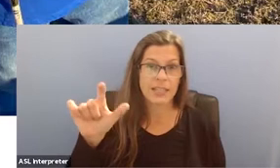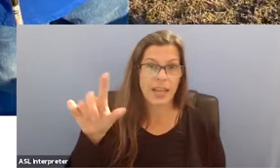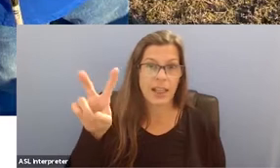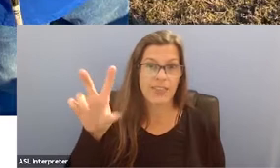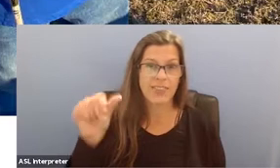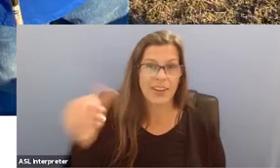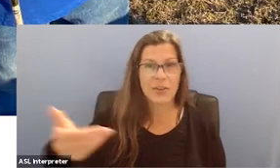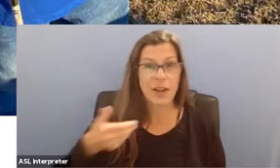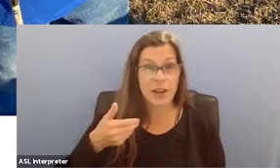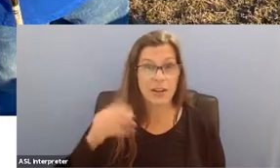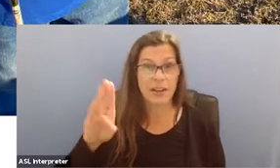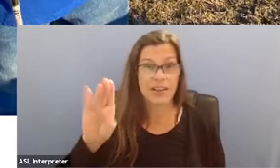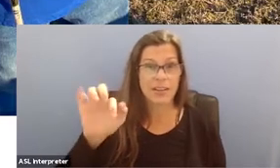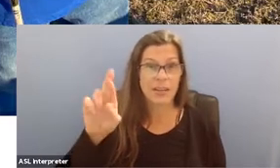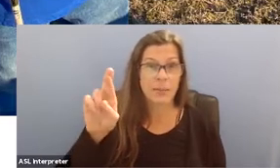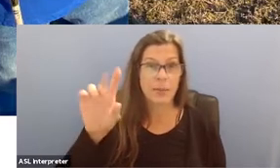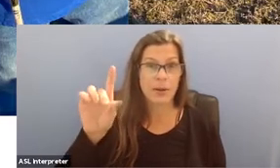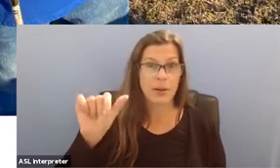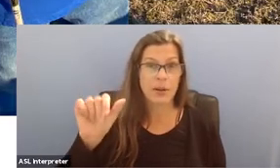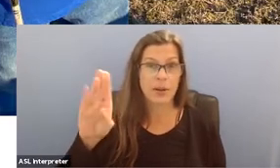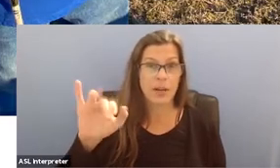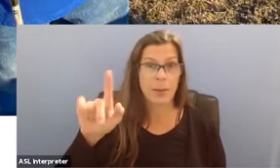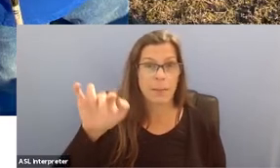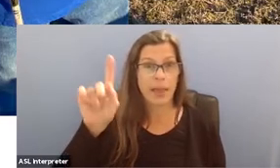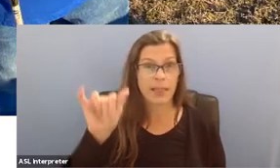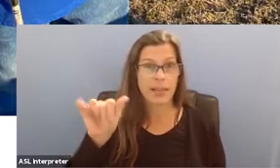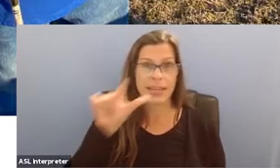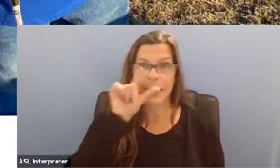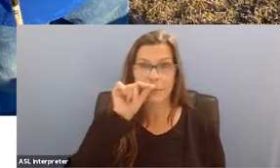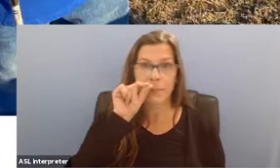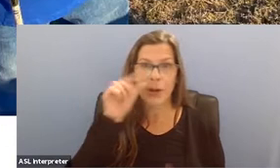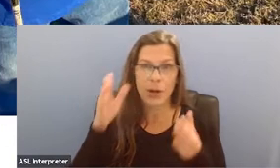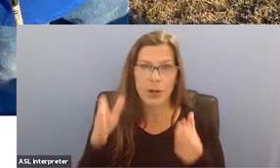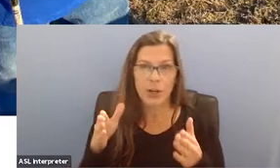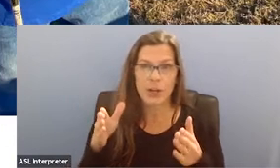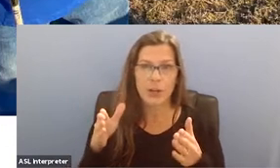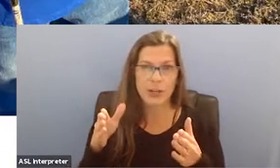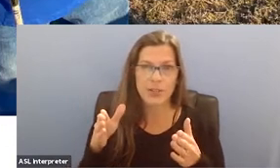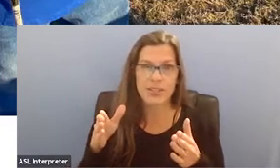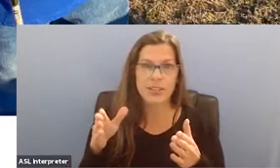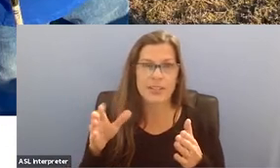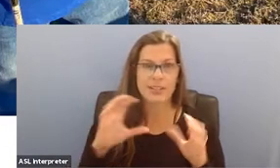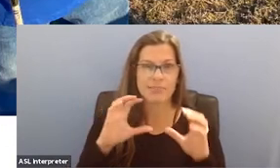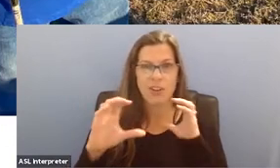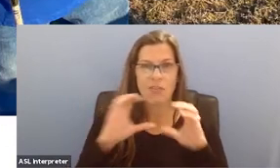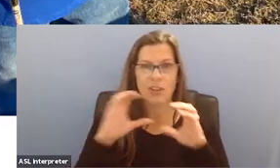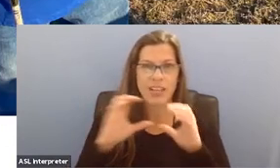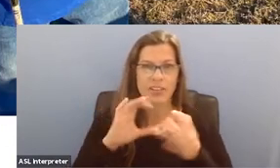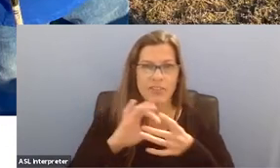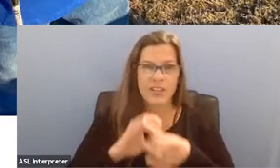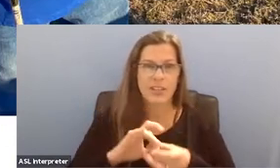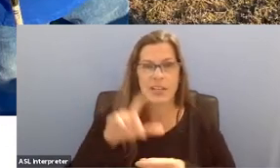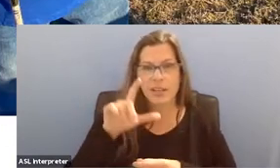Welcome to the Birdability Birders webinar series. These are conversations about birding with access challenges.